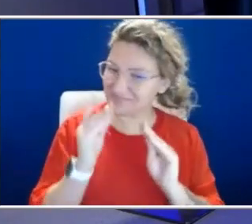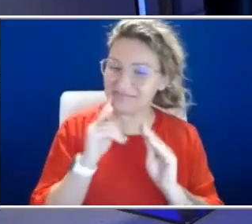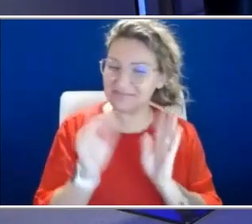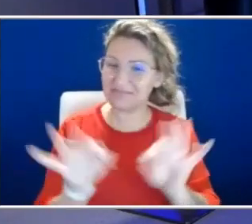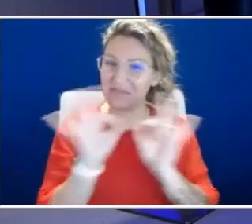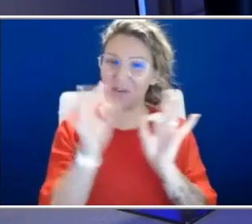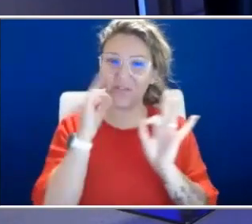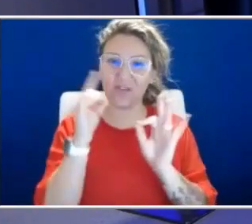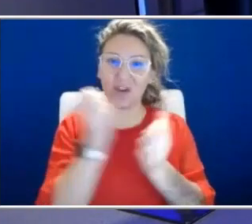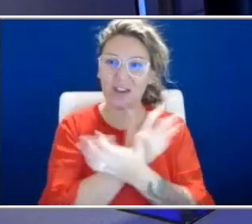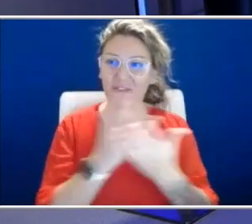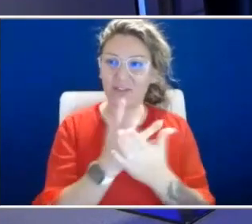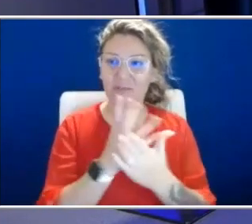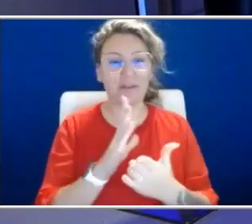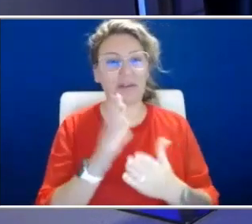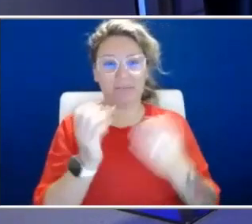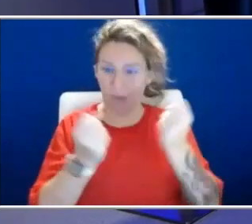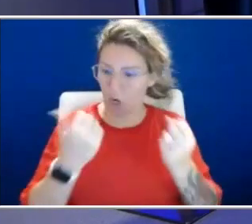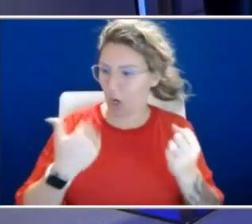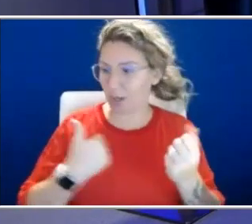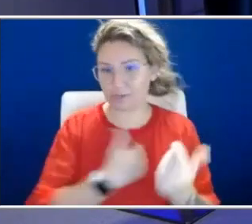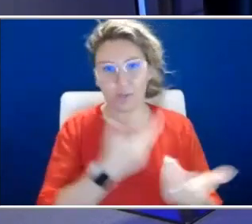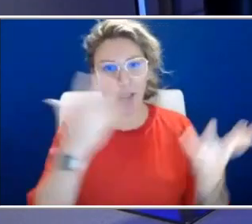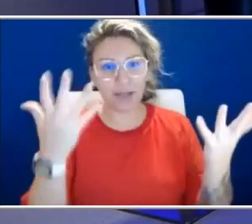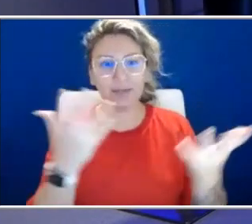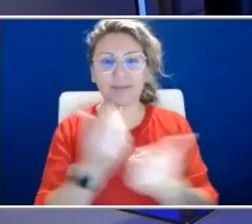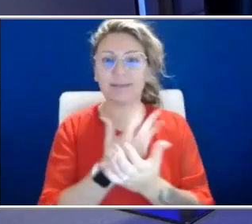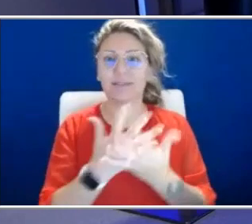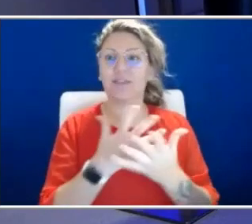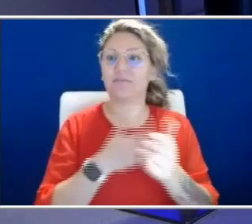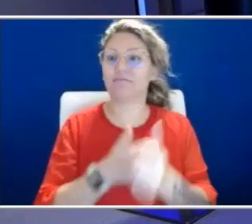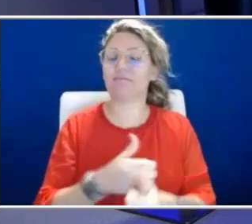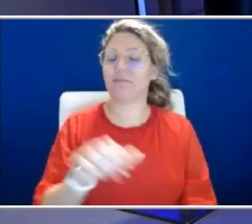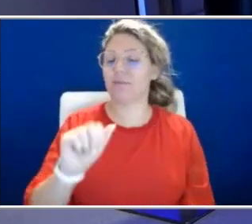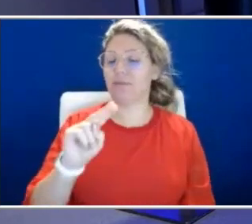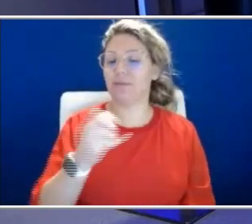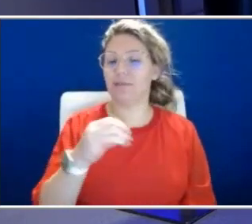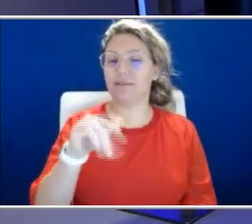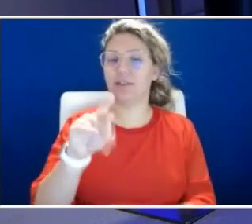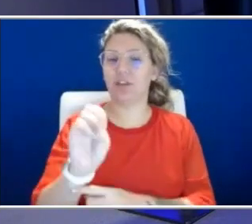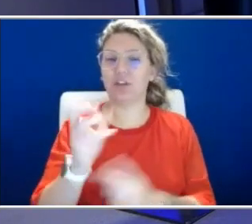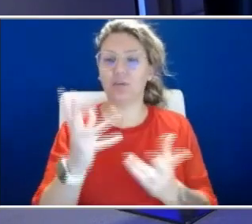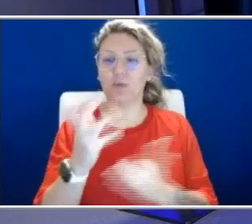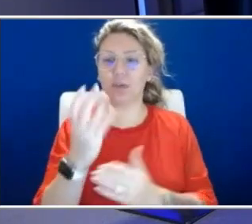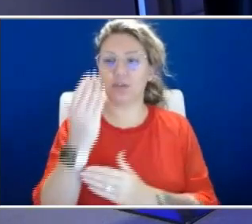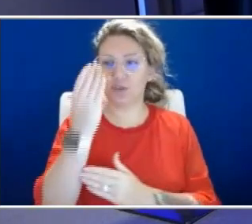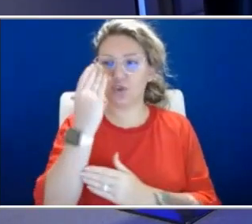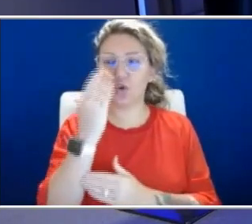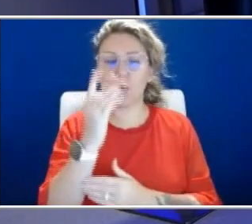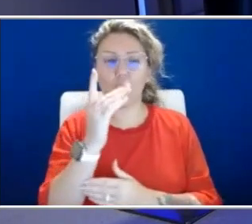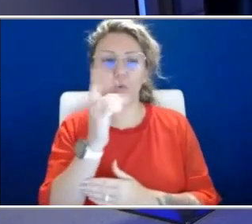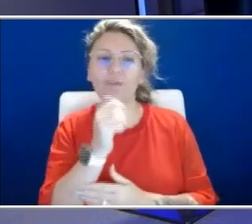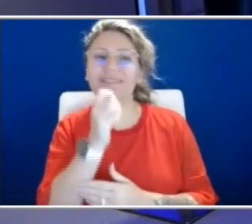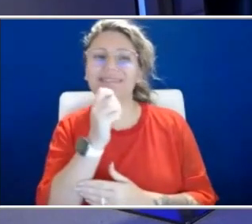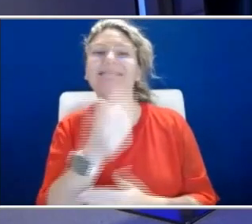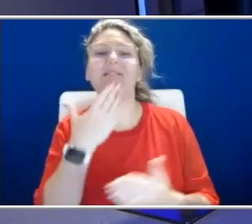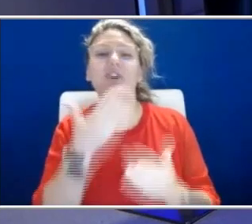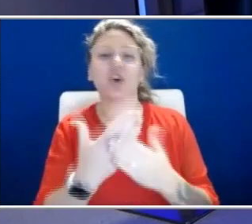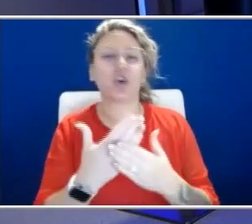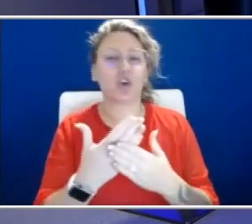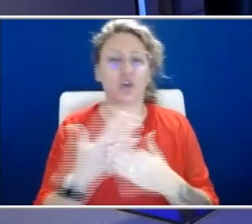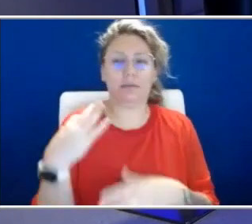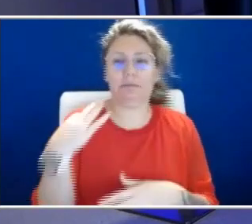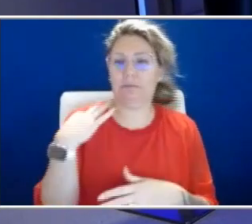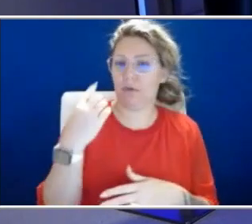your breasts, everything. right. We're going to keep it up. Okay, Angie wants to know, who isn't a good candidate for deep surgery? Is there anyone where you